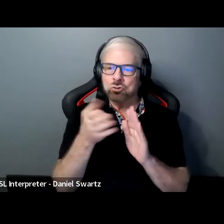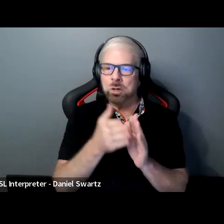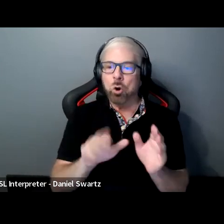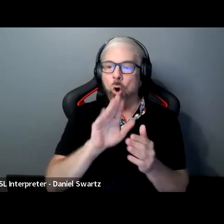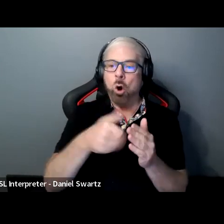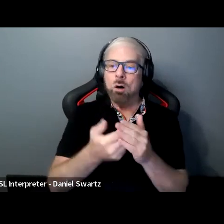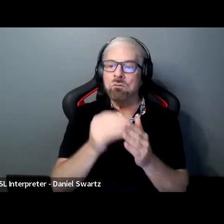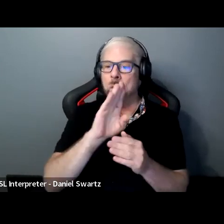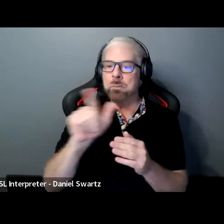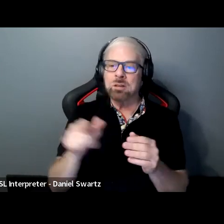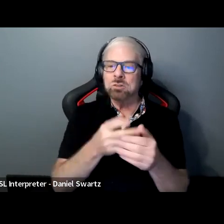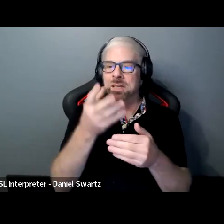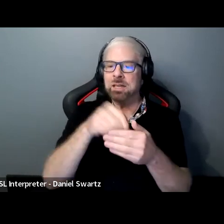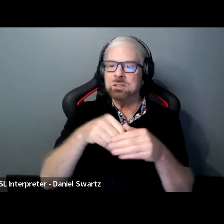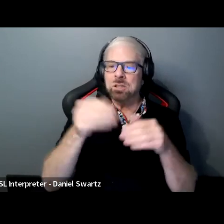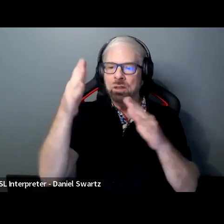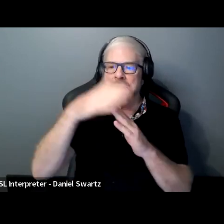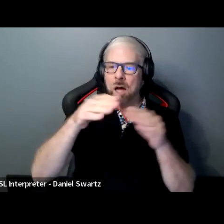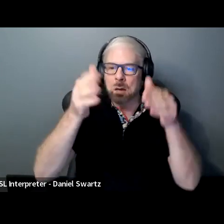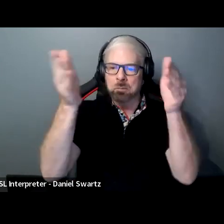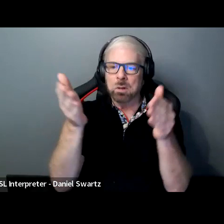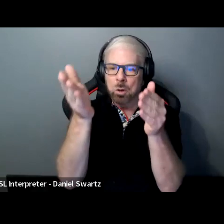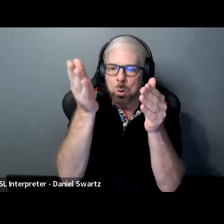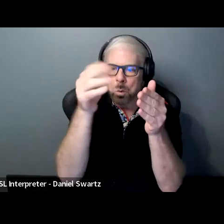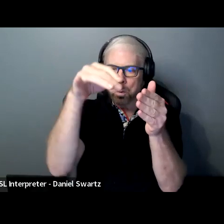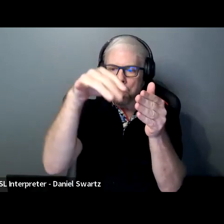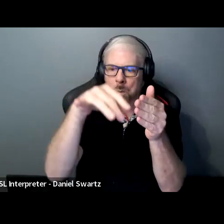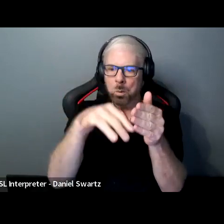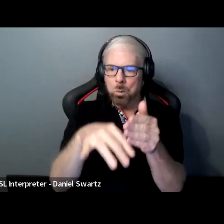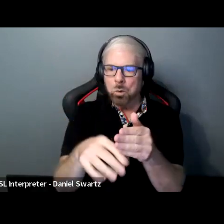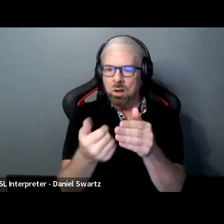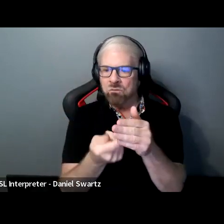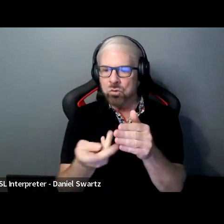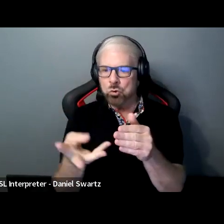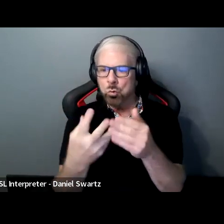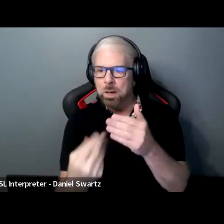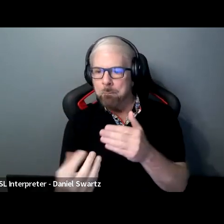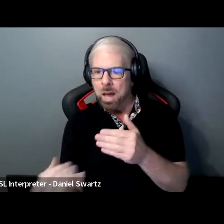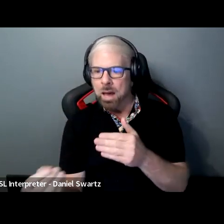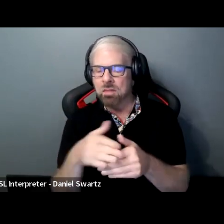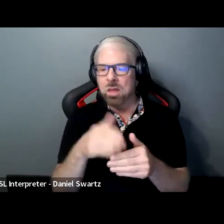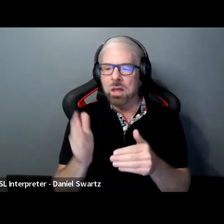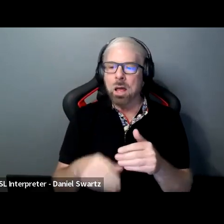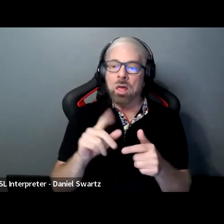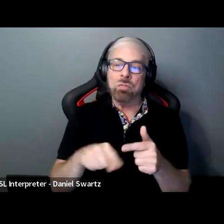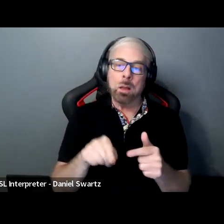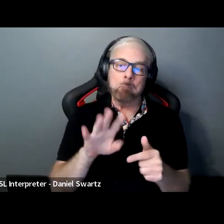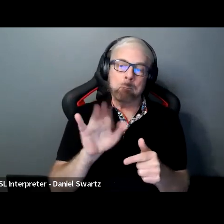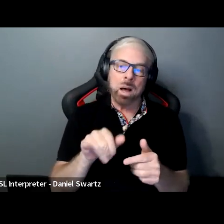the funnel and only a few make it out to the end. So by this deadline, by next